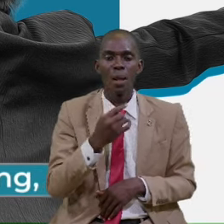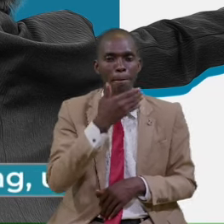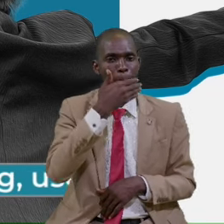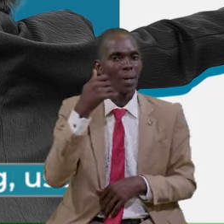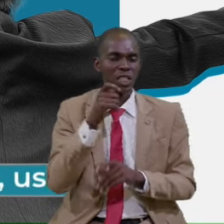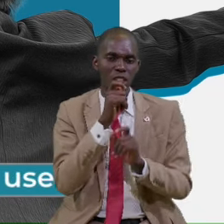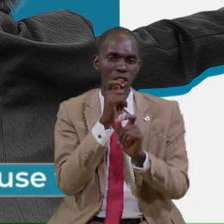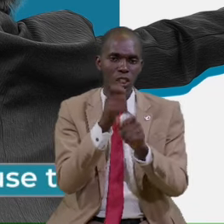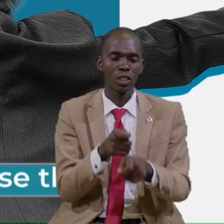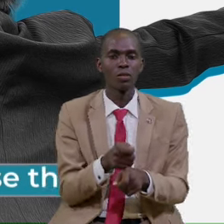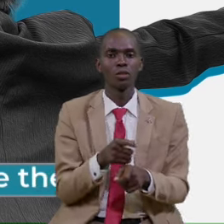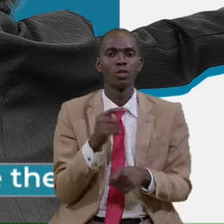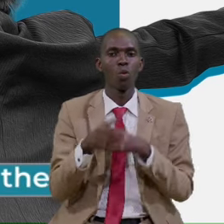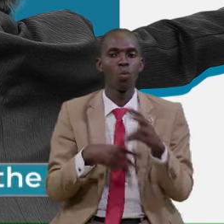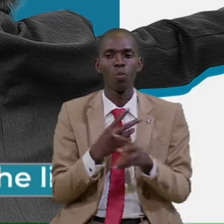has